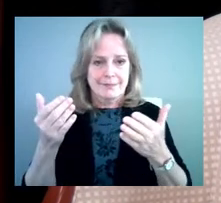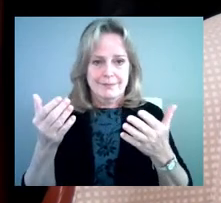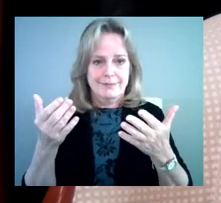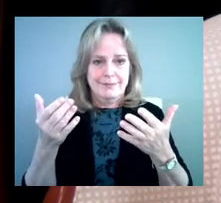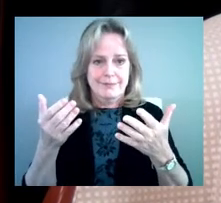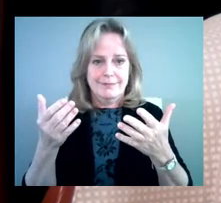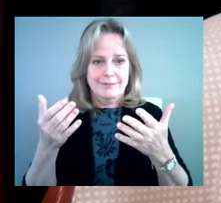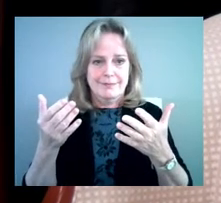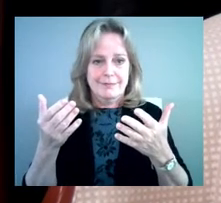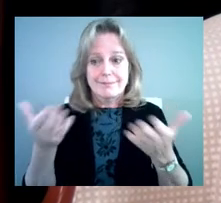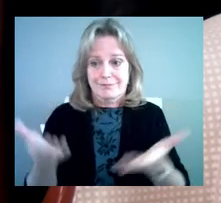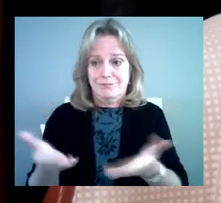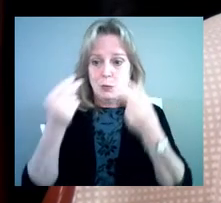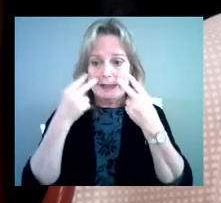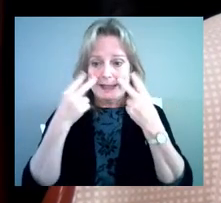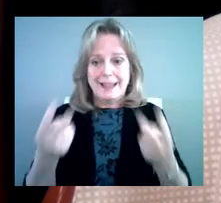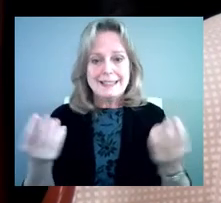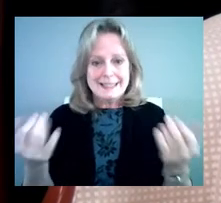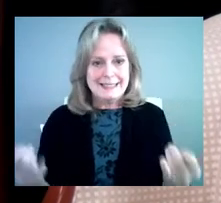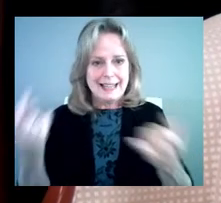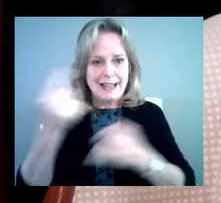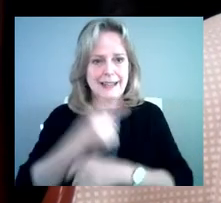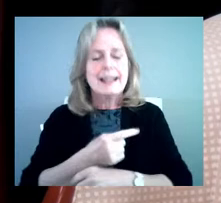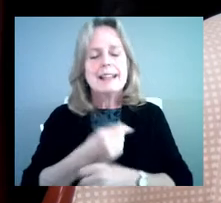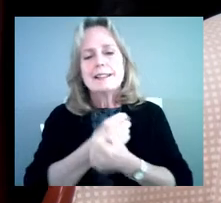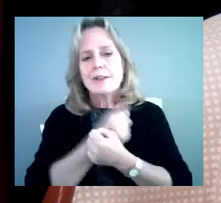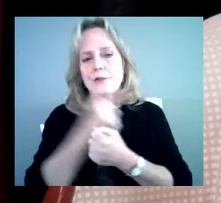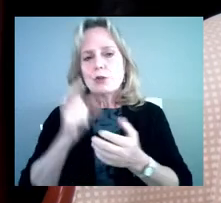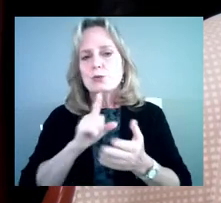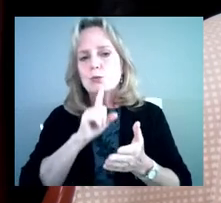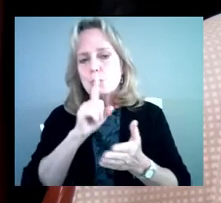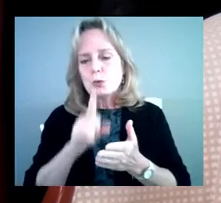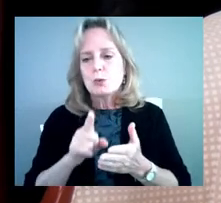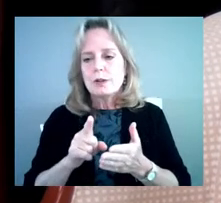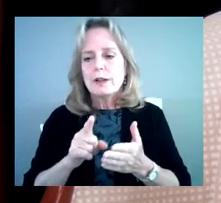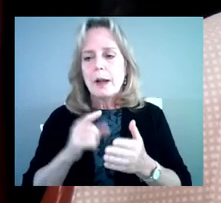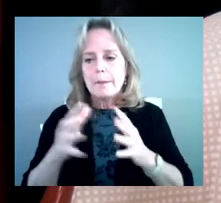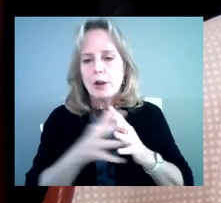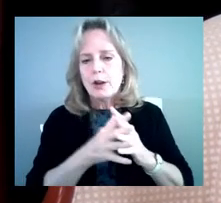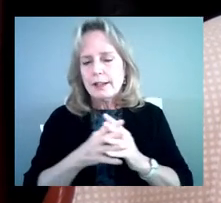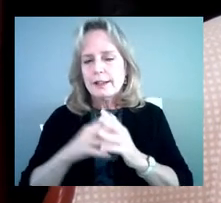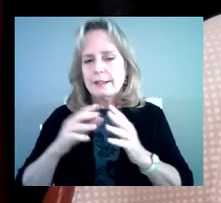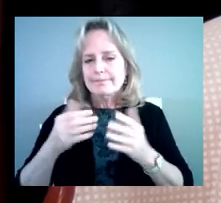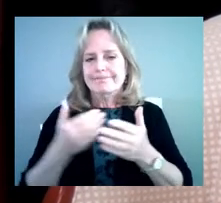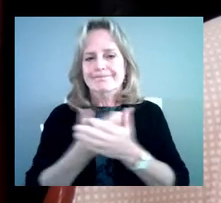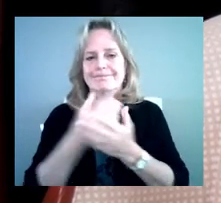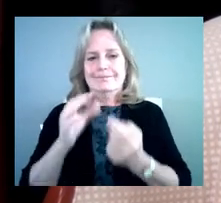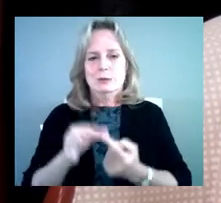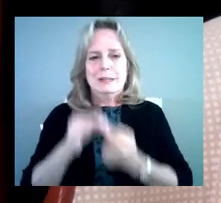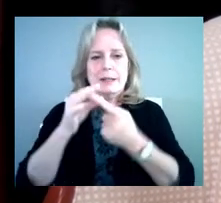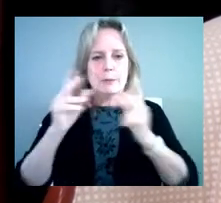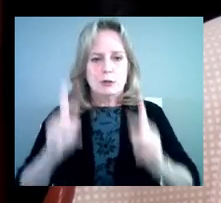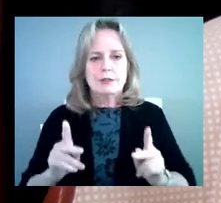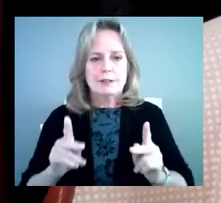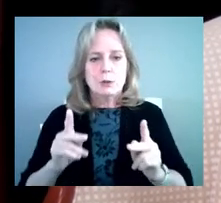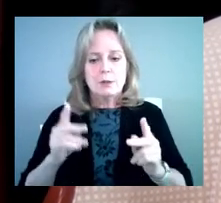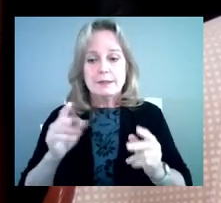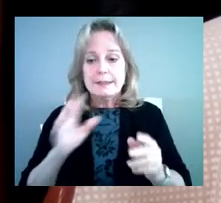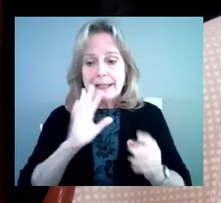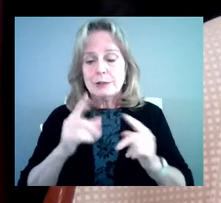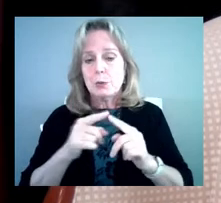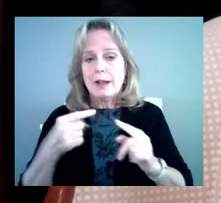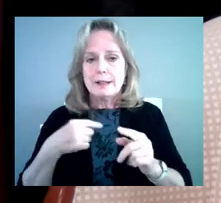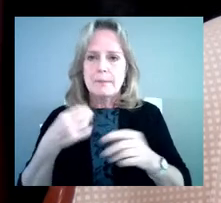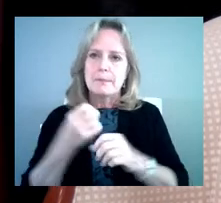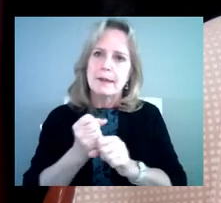born today. It is love for a true American original who speaks to us and for us, and who makes